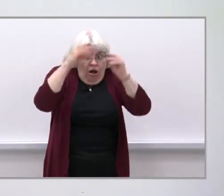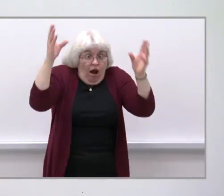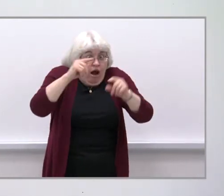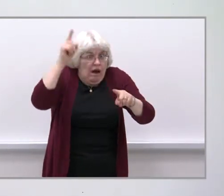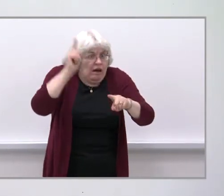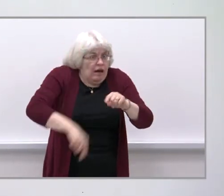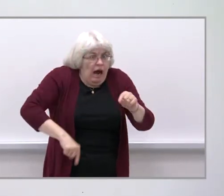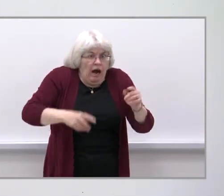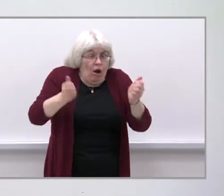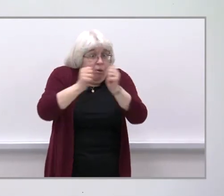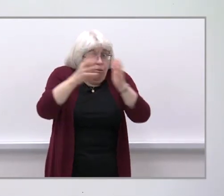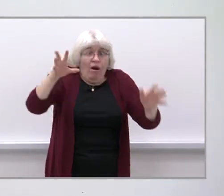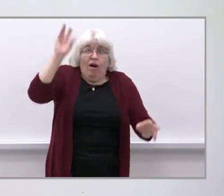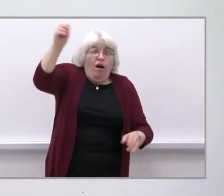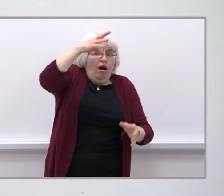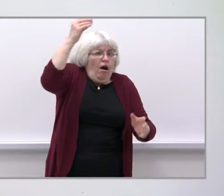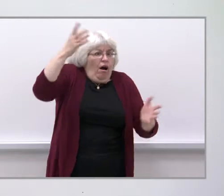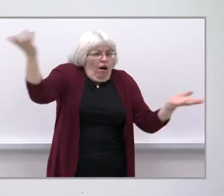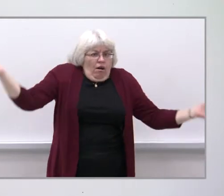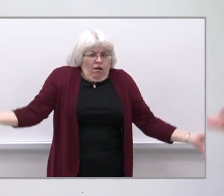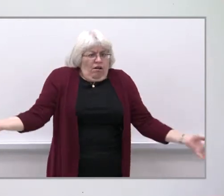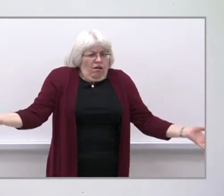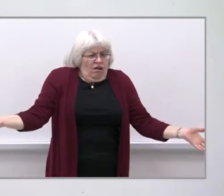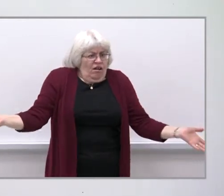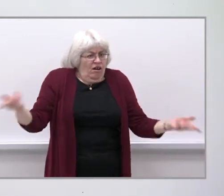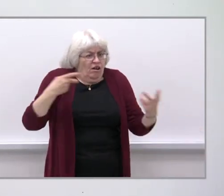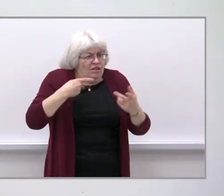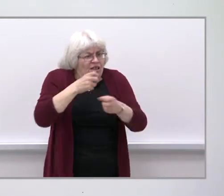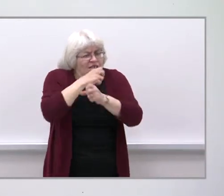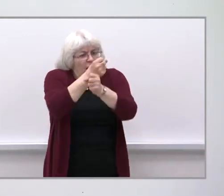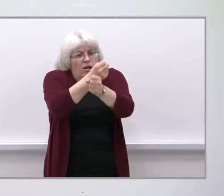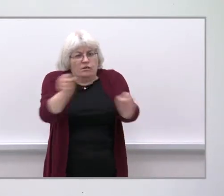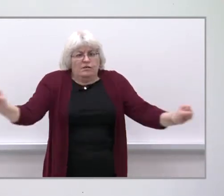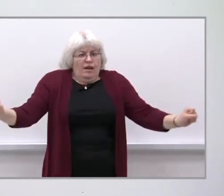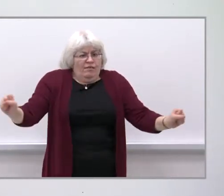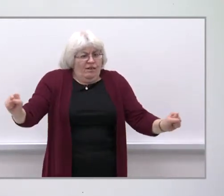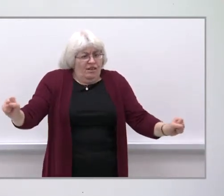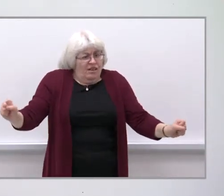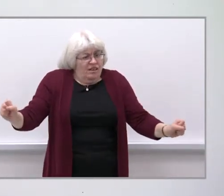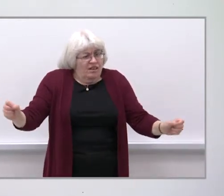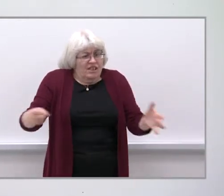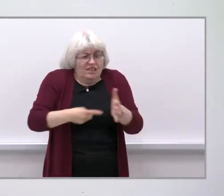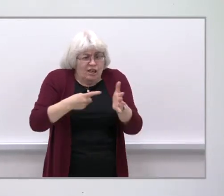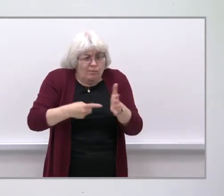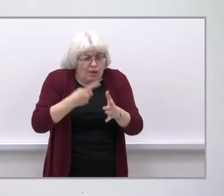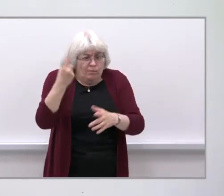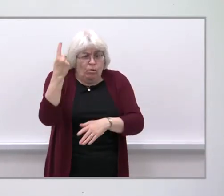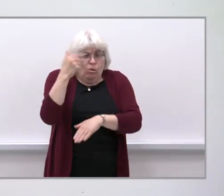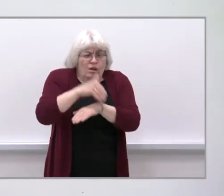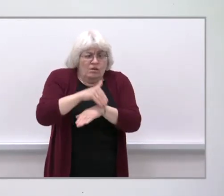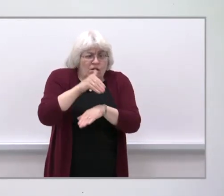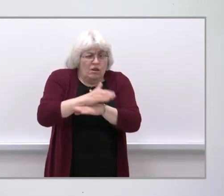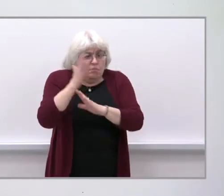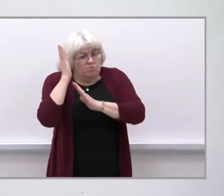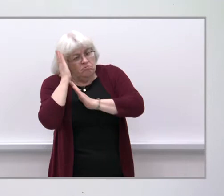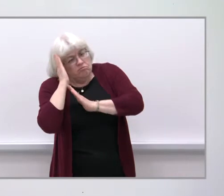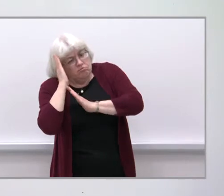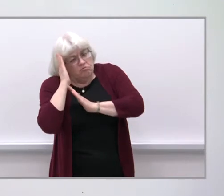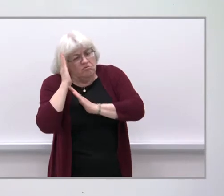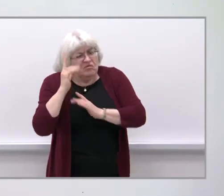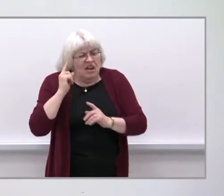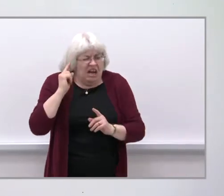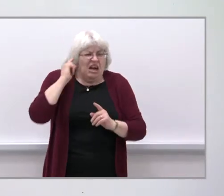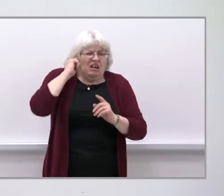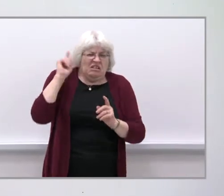trucks. I didn't know there was anything going on in the building, and so again, it's not safe for us. Even one